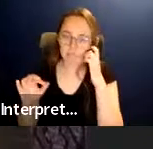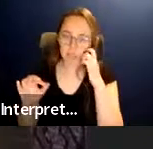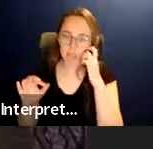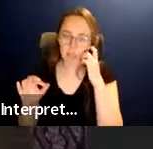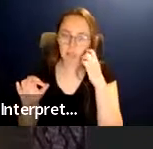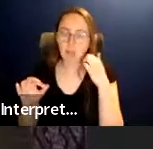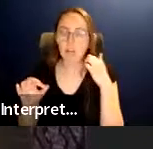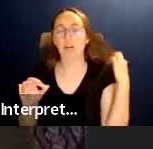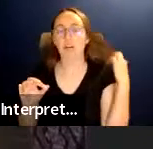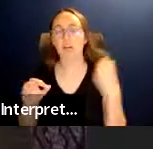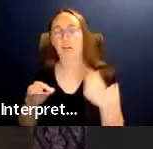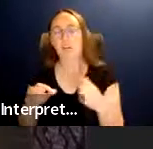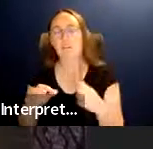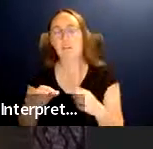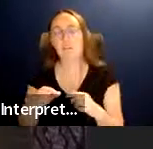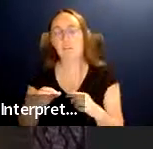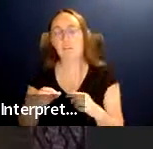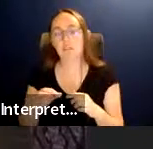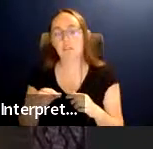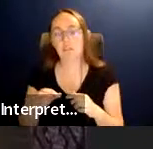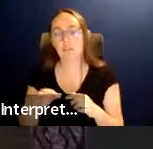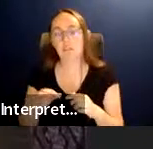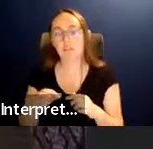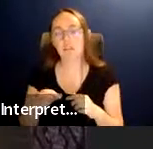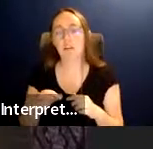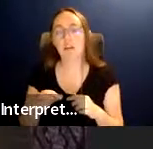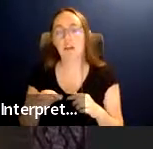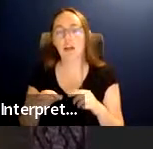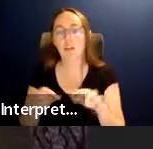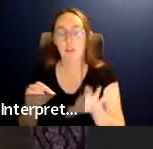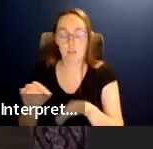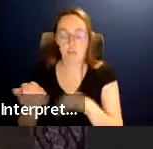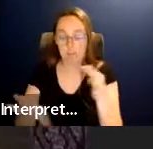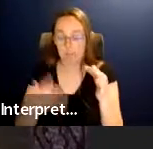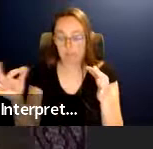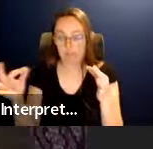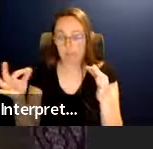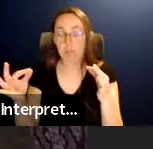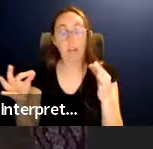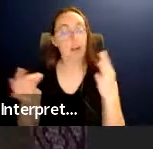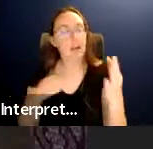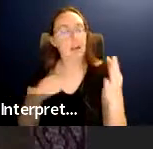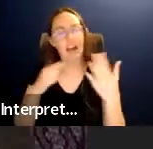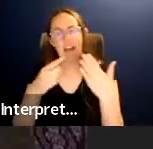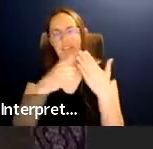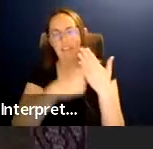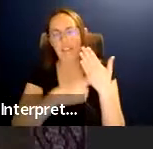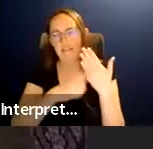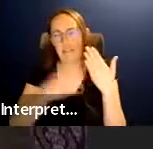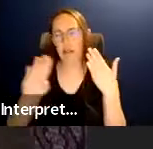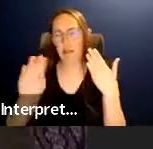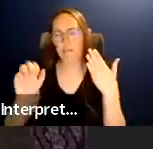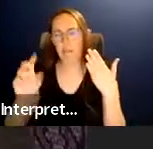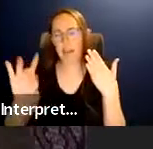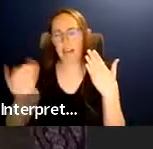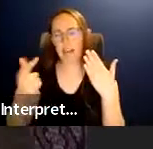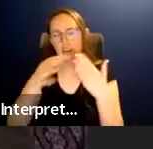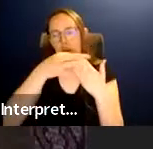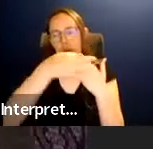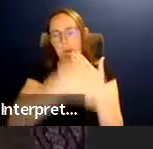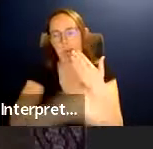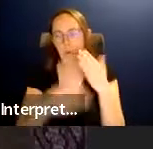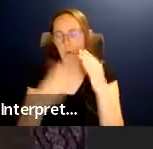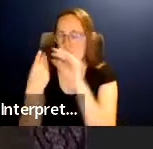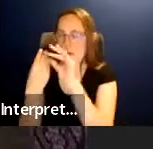then go ahead and remove the backings off of those two pieces of Velcro